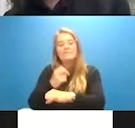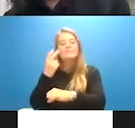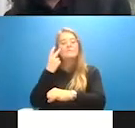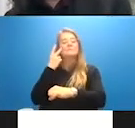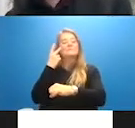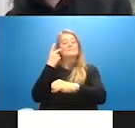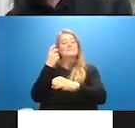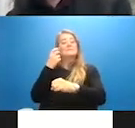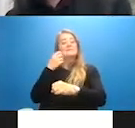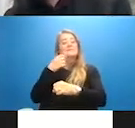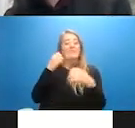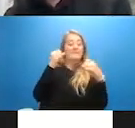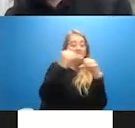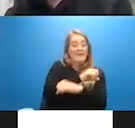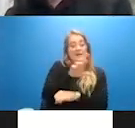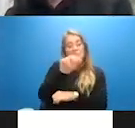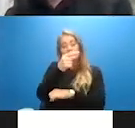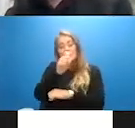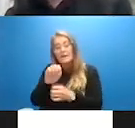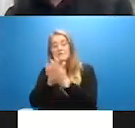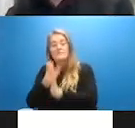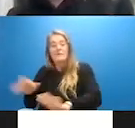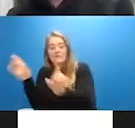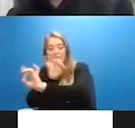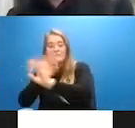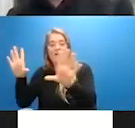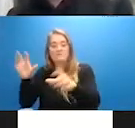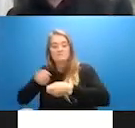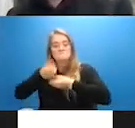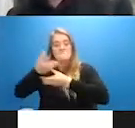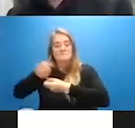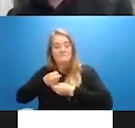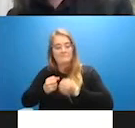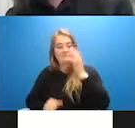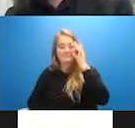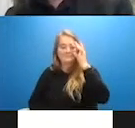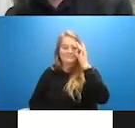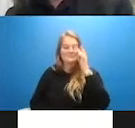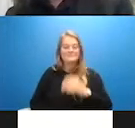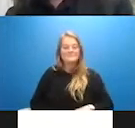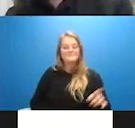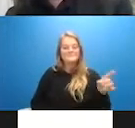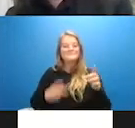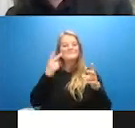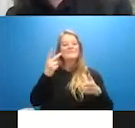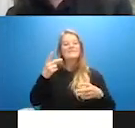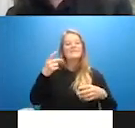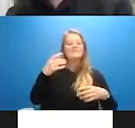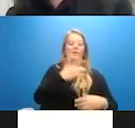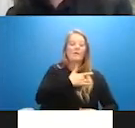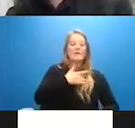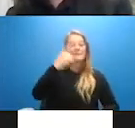braid. It's a result of colonial violation, played out on the heart, mind, body, and spirit of community members.